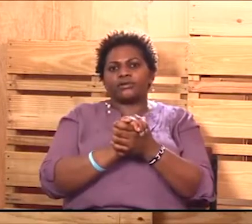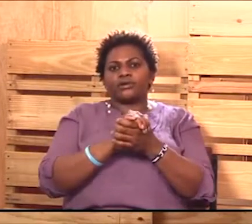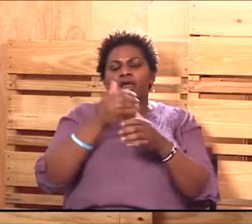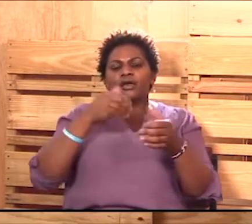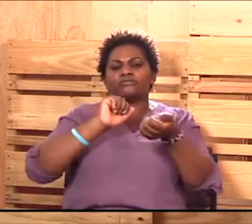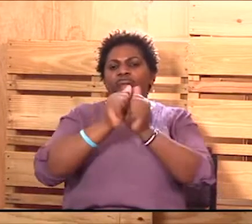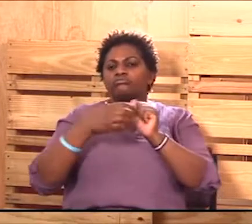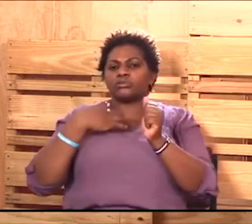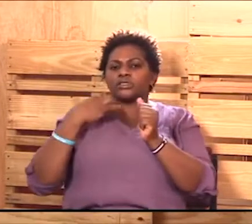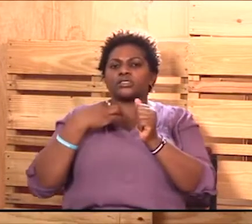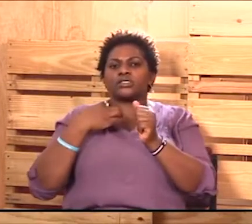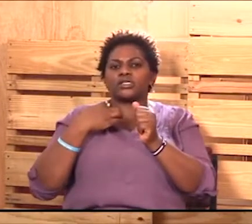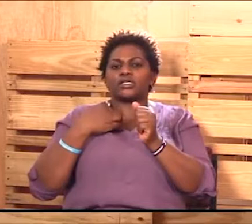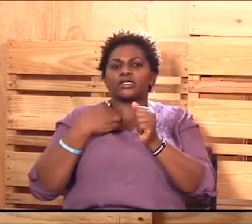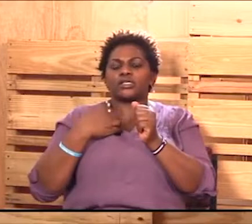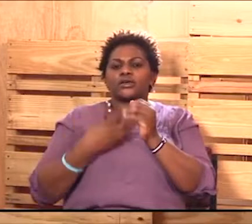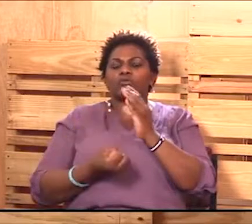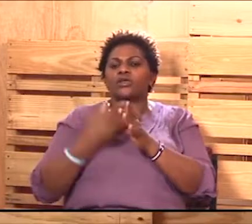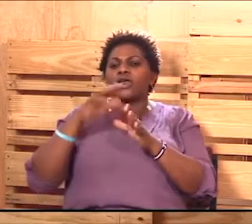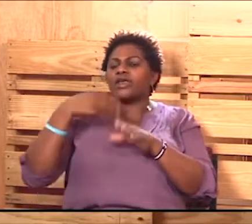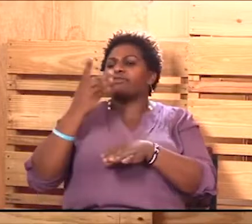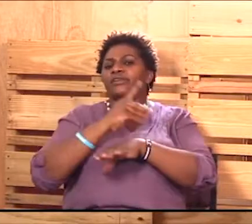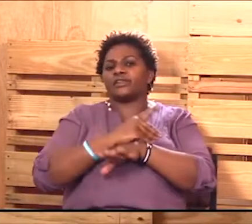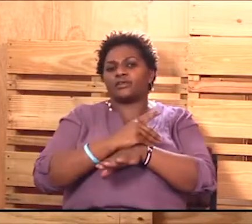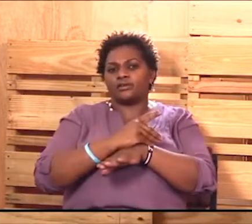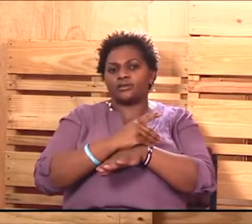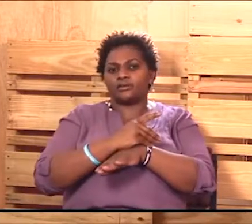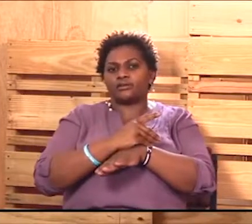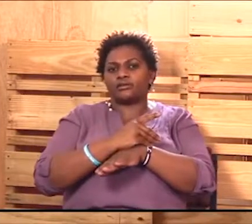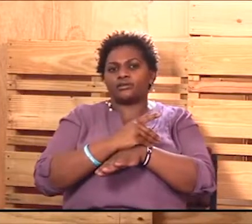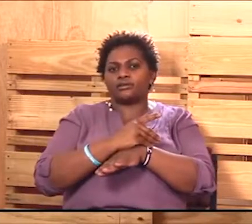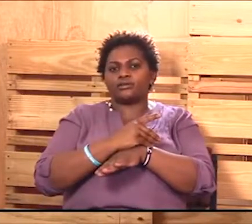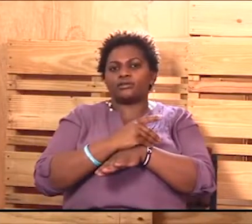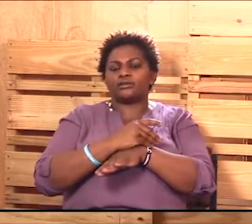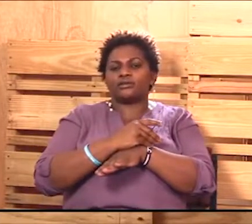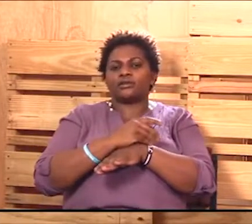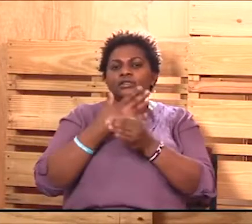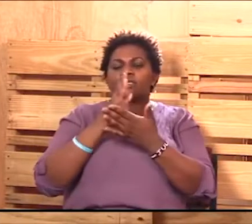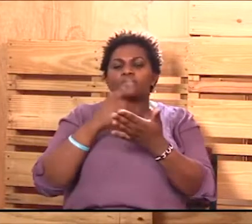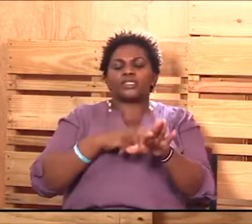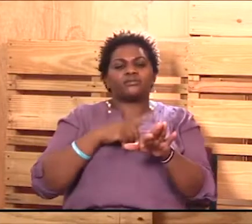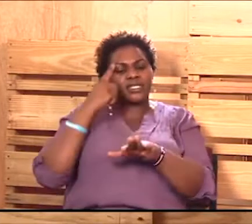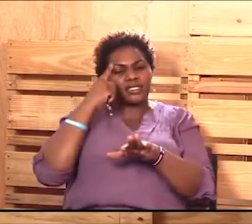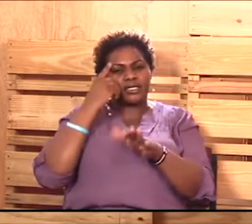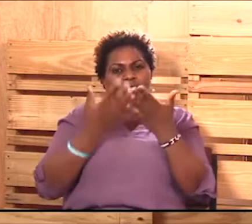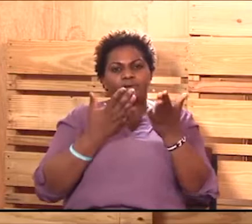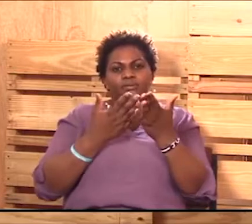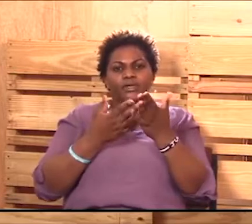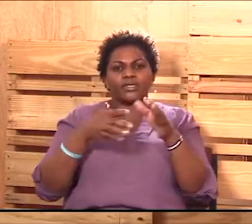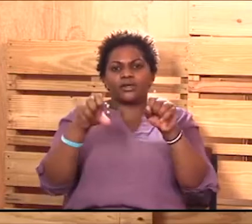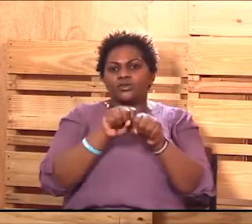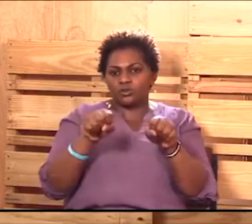change of clothes. You know, they are growing each and every day. And it's, you know, I would sometimes think, maybe their